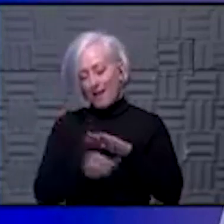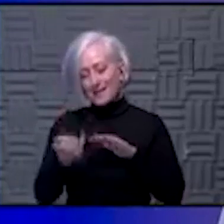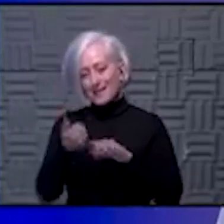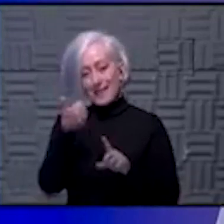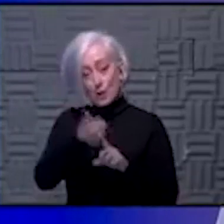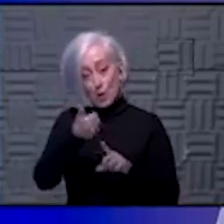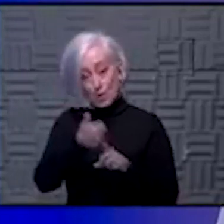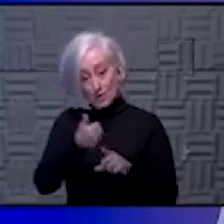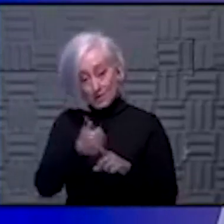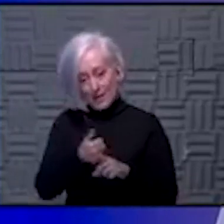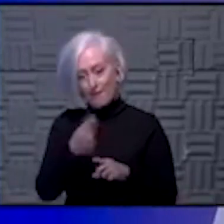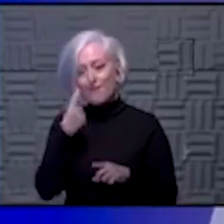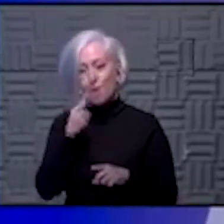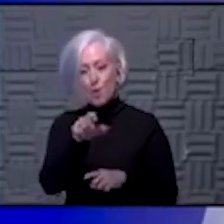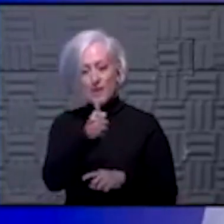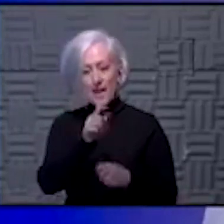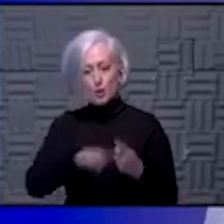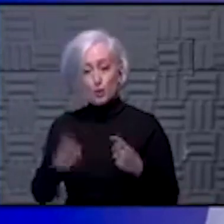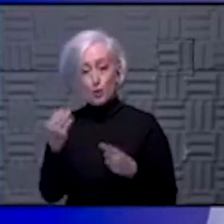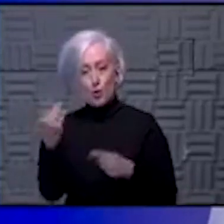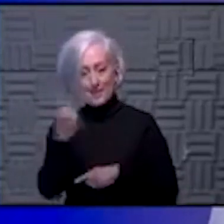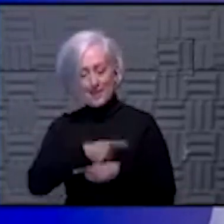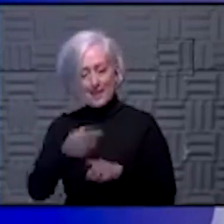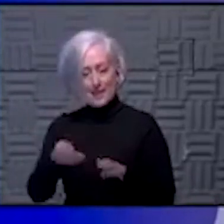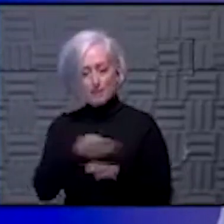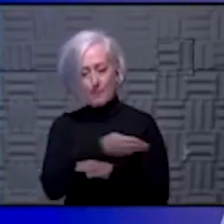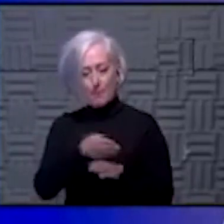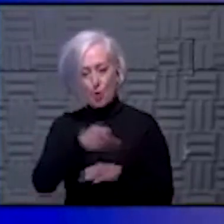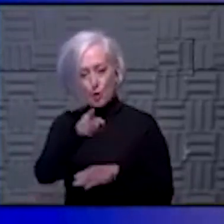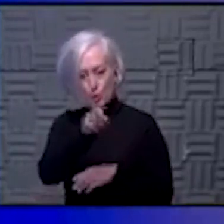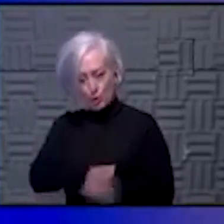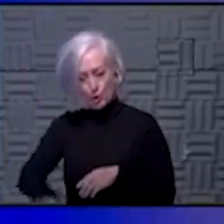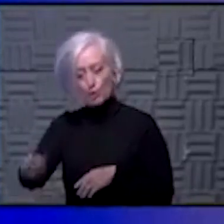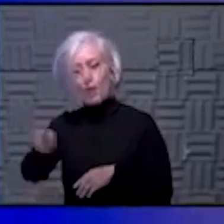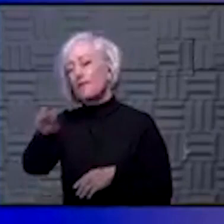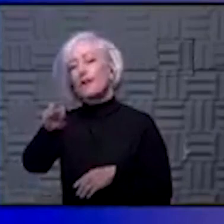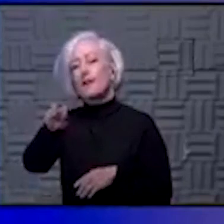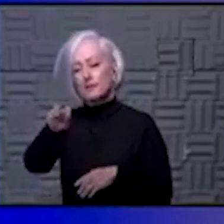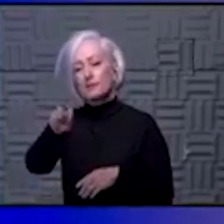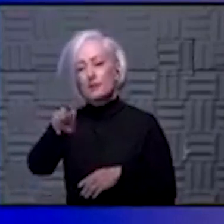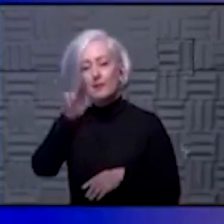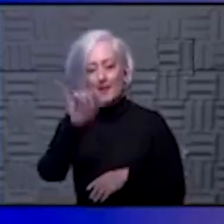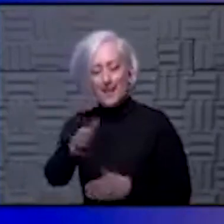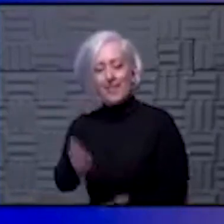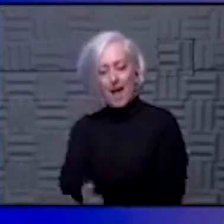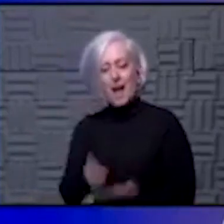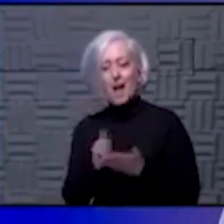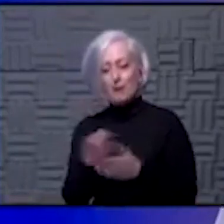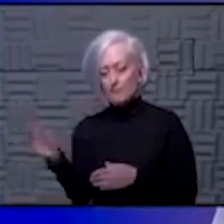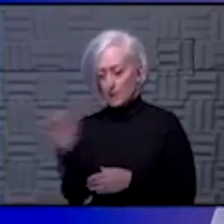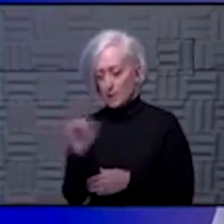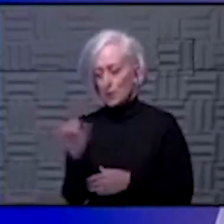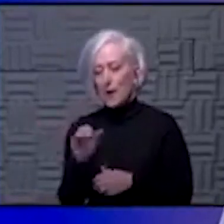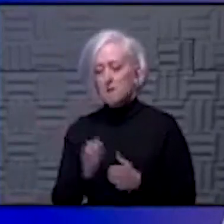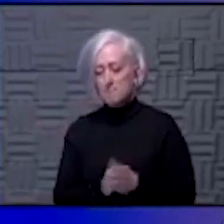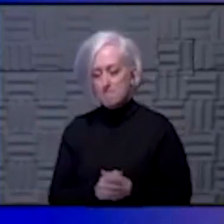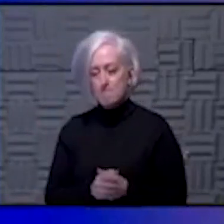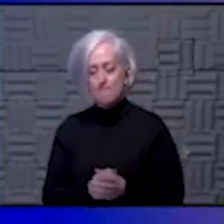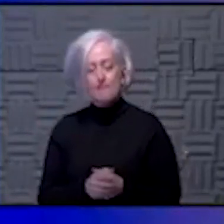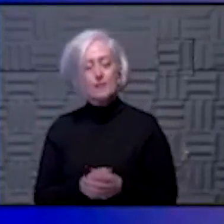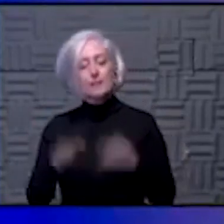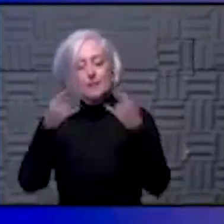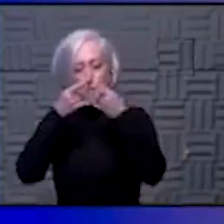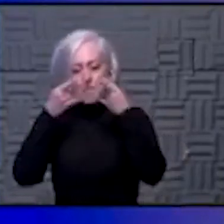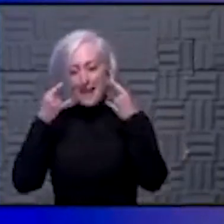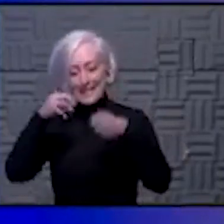for the last 10 or 14 days prior to meeting with family, that helps as well. Just as you said, masking